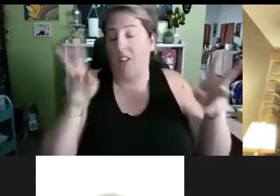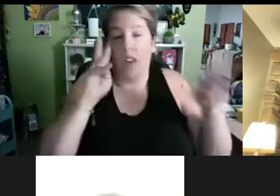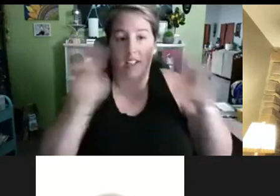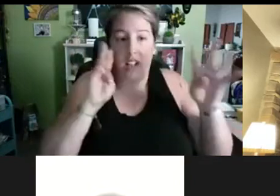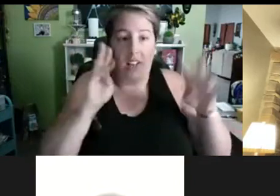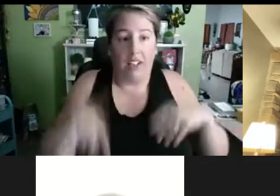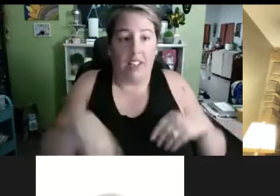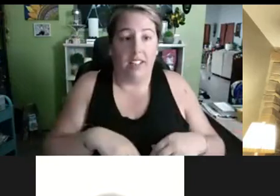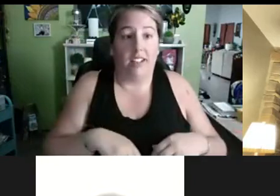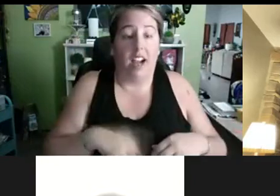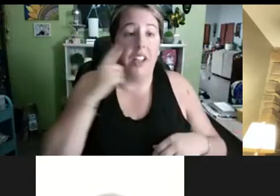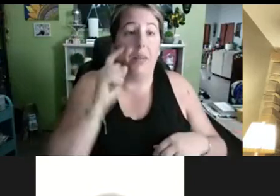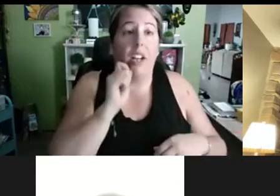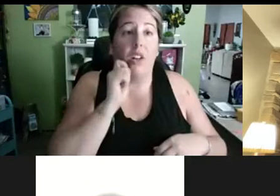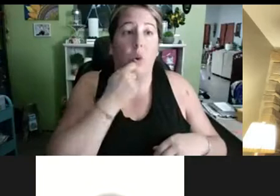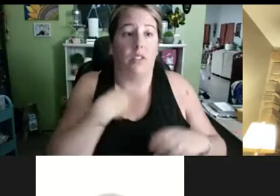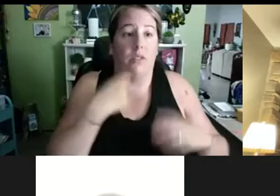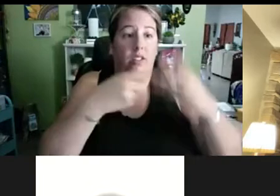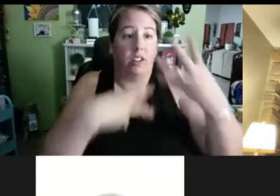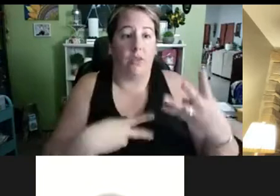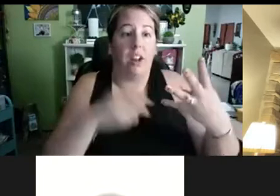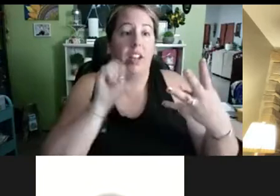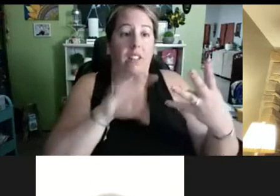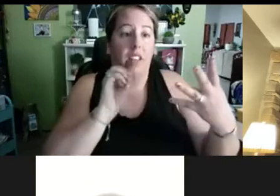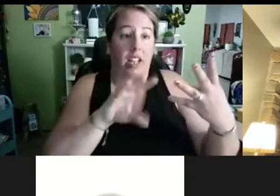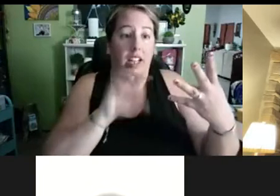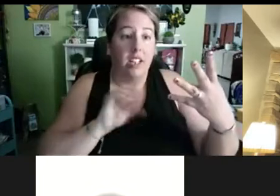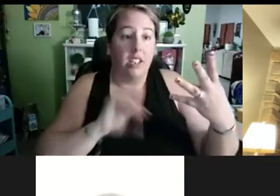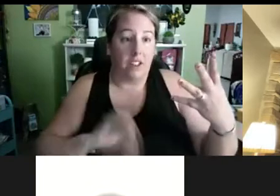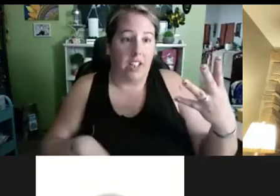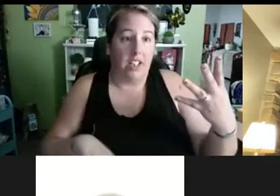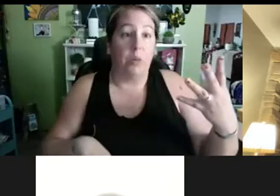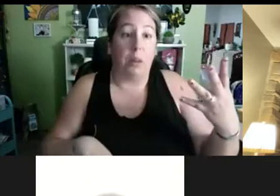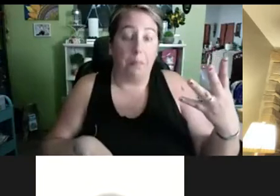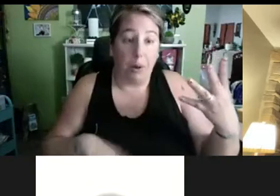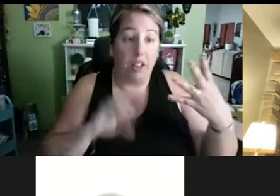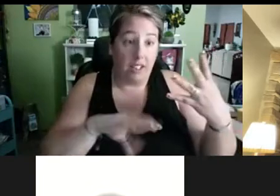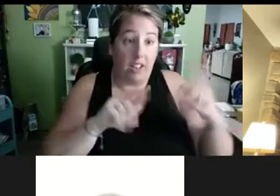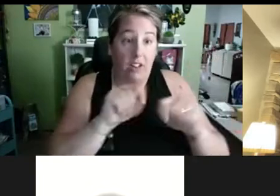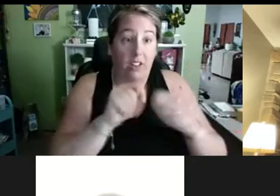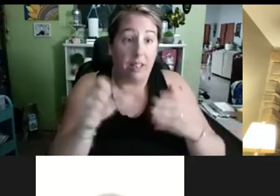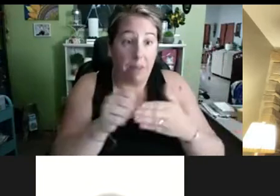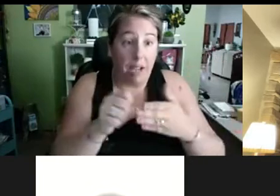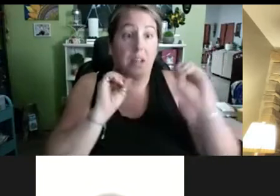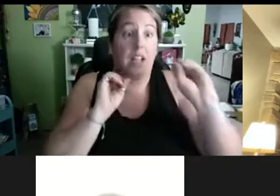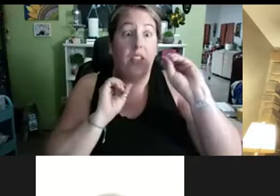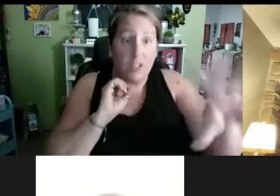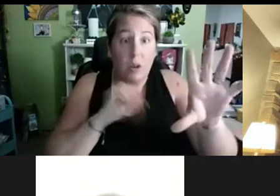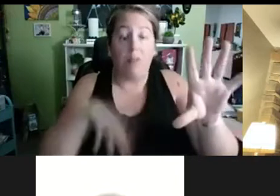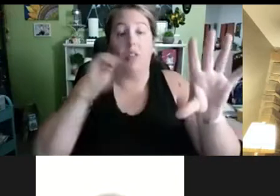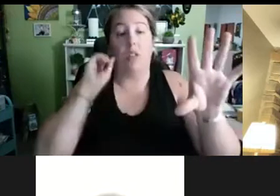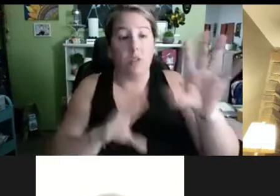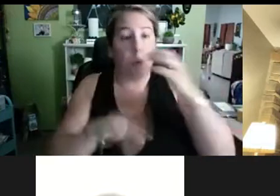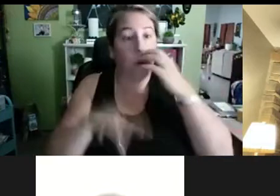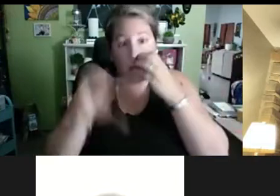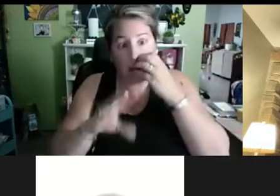You got a lot of ideas. I think it'd be kind of cool is if we started a thread and even like different ideas we can put together on the team page and be like, this is what I'm gonna